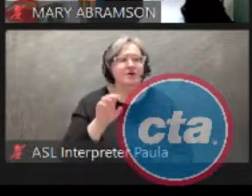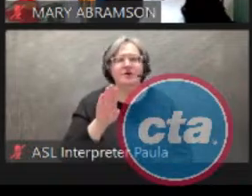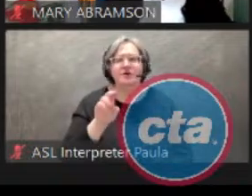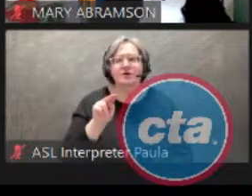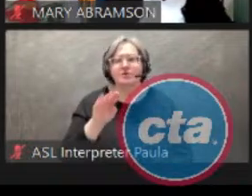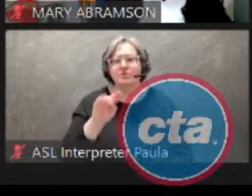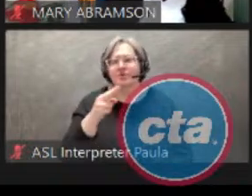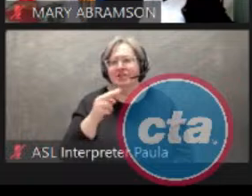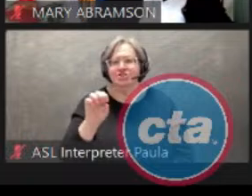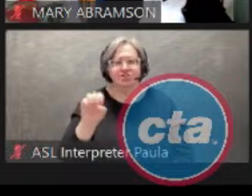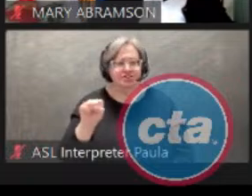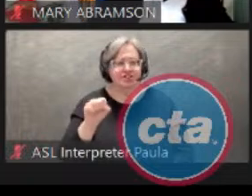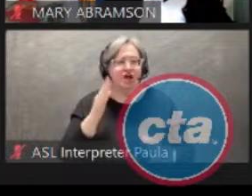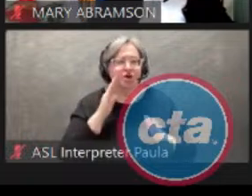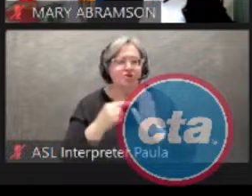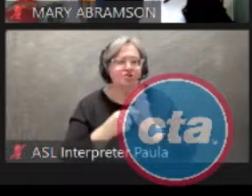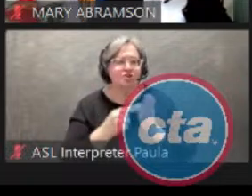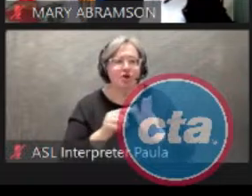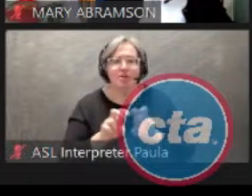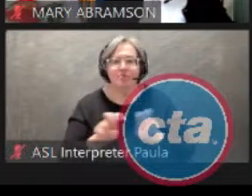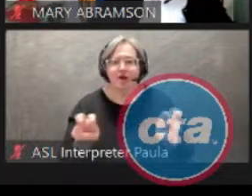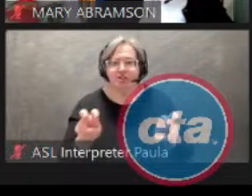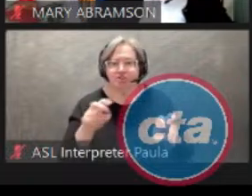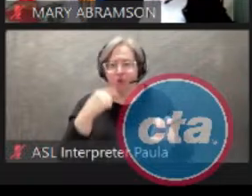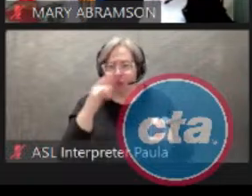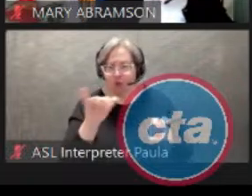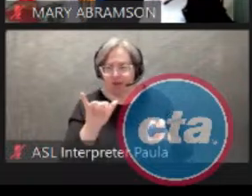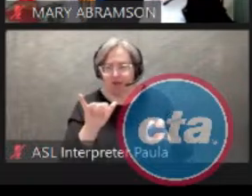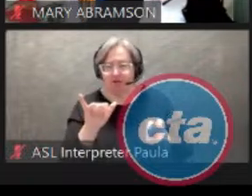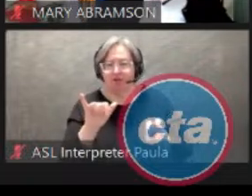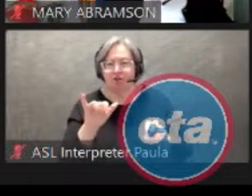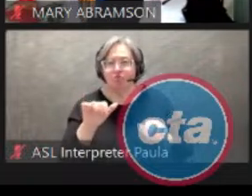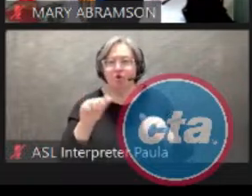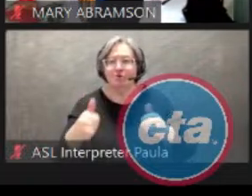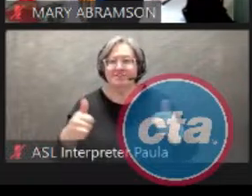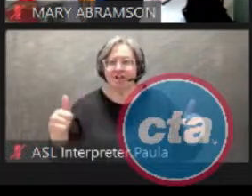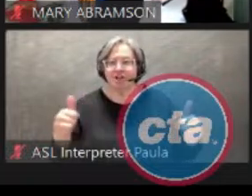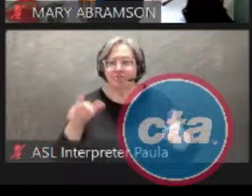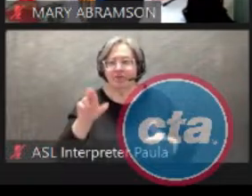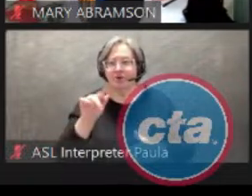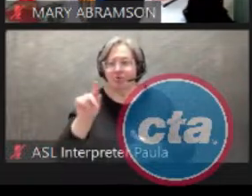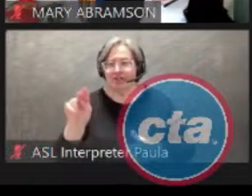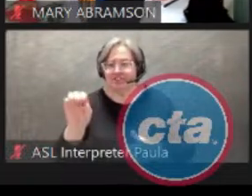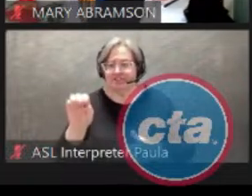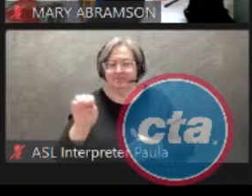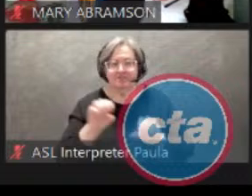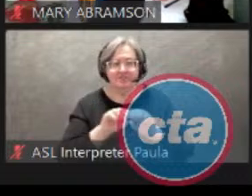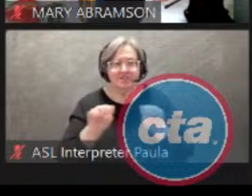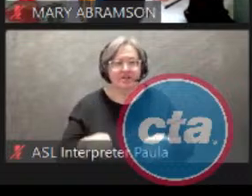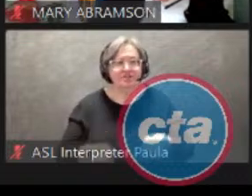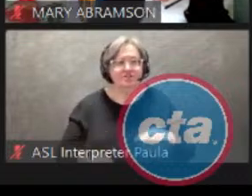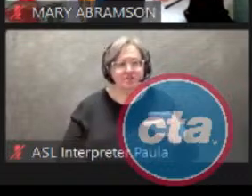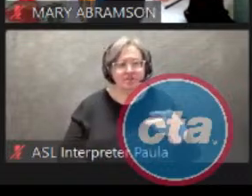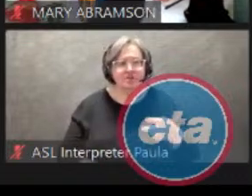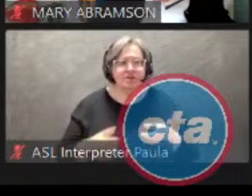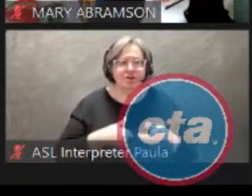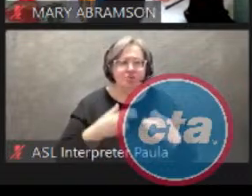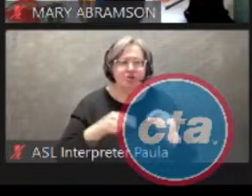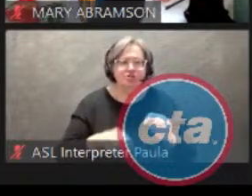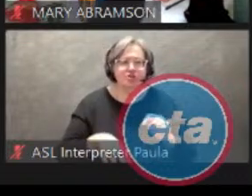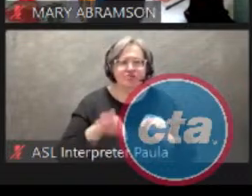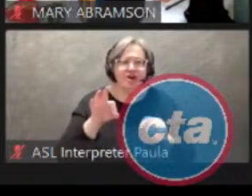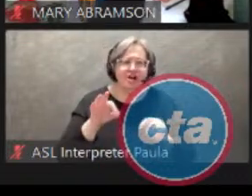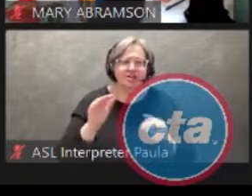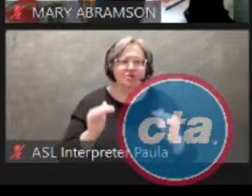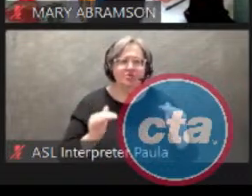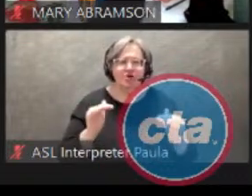quick visual of what the benches that we're putting over at the Racine station. So we try to find the balance